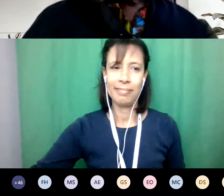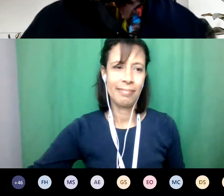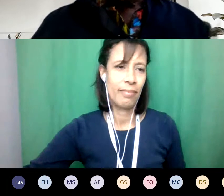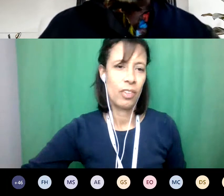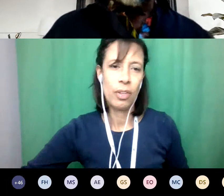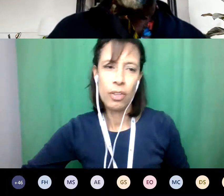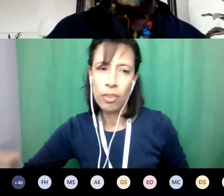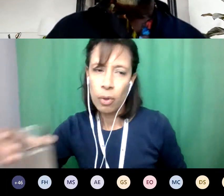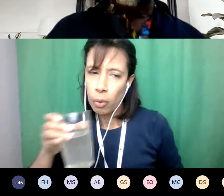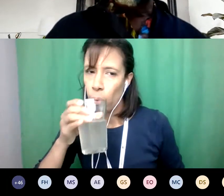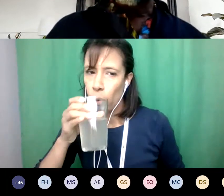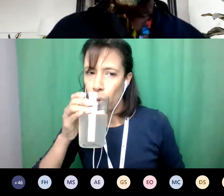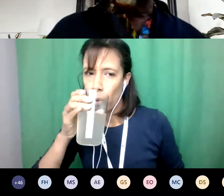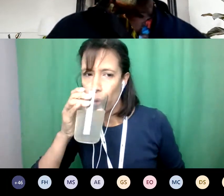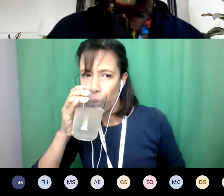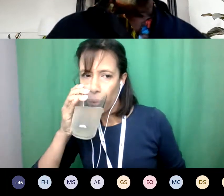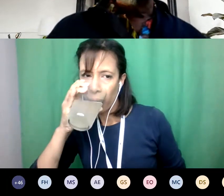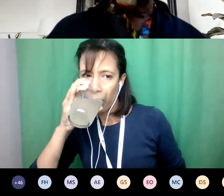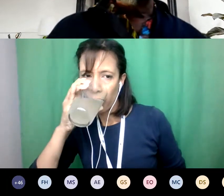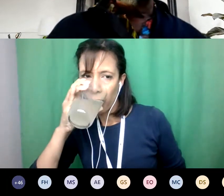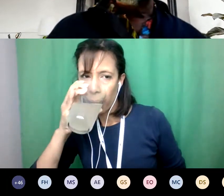Okay, so